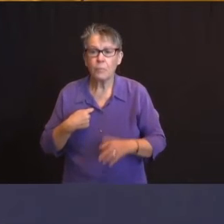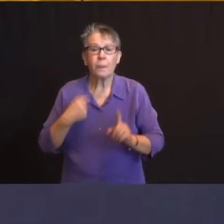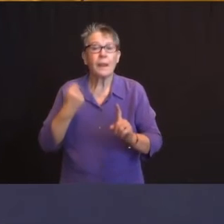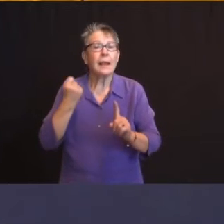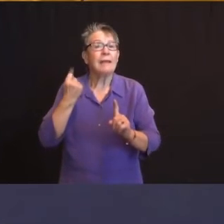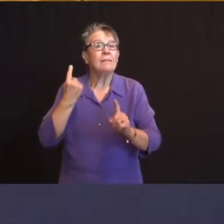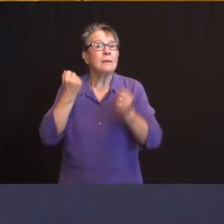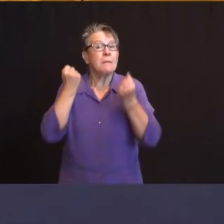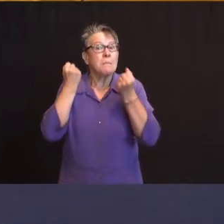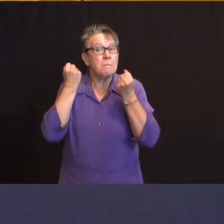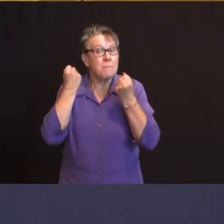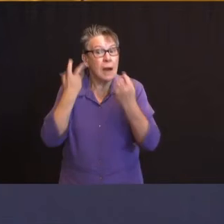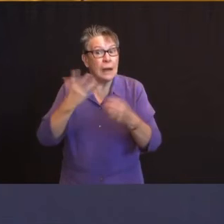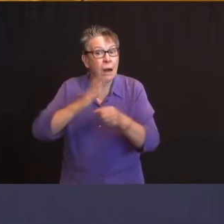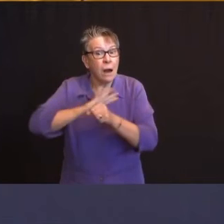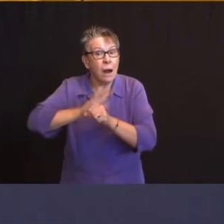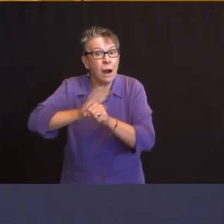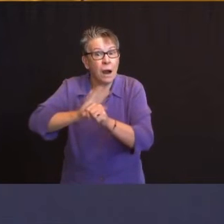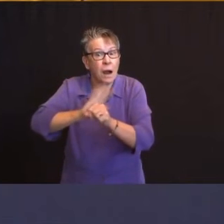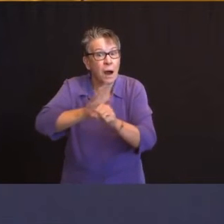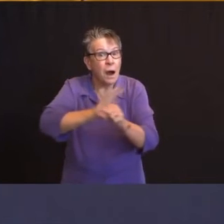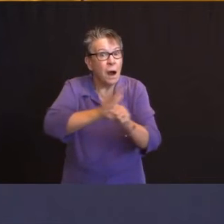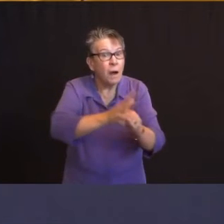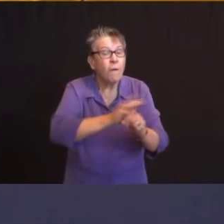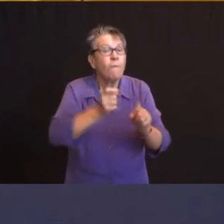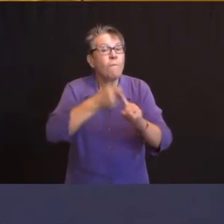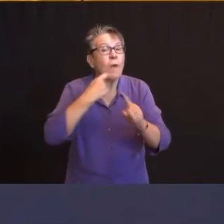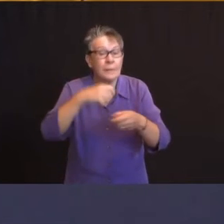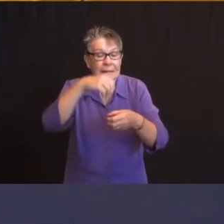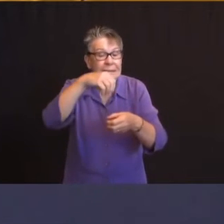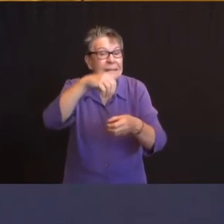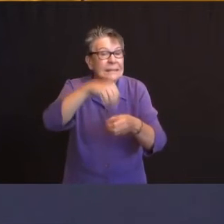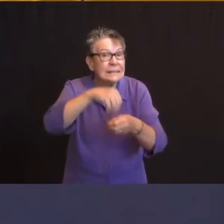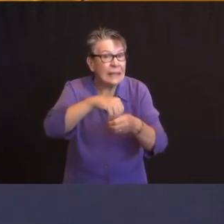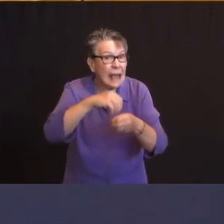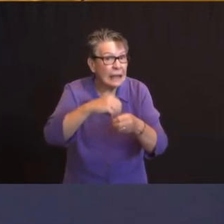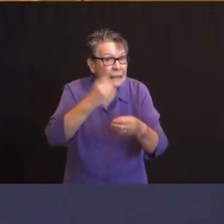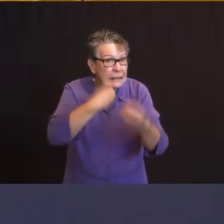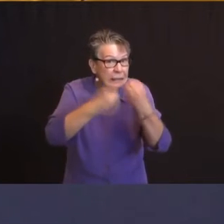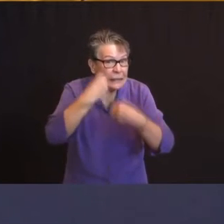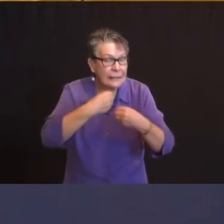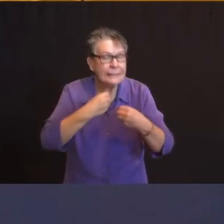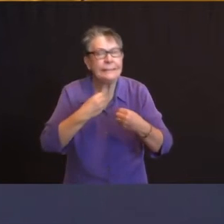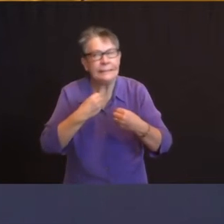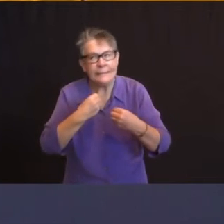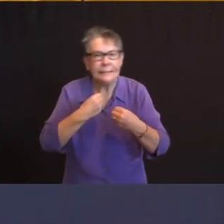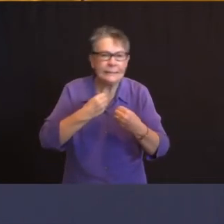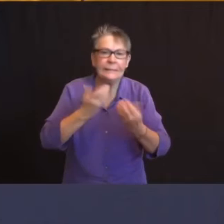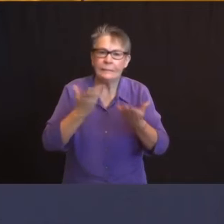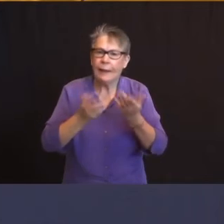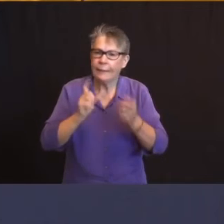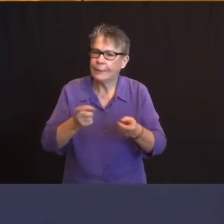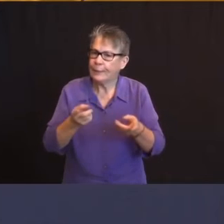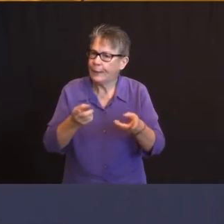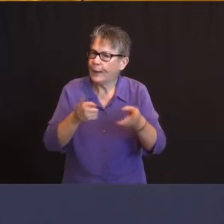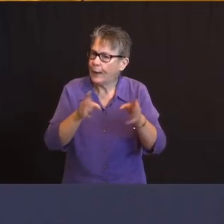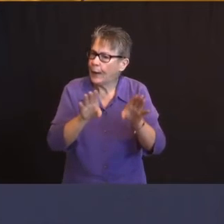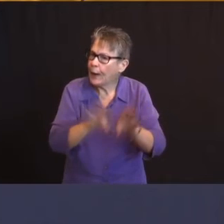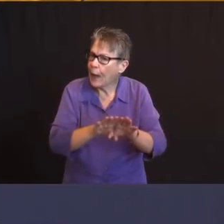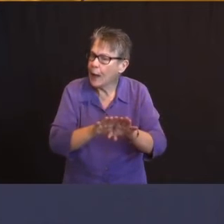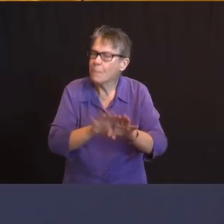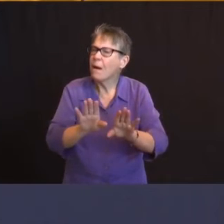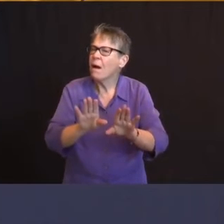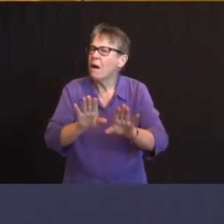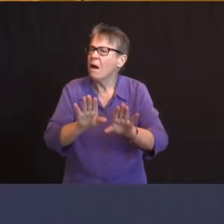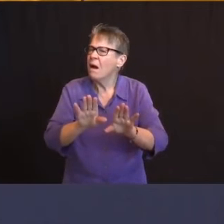approach. And again, I have to reiterate something. You take a higher risk, you take on higher risk when you conduct